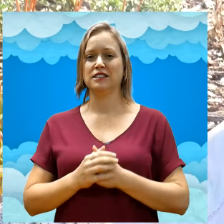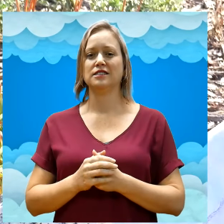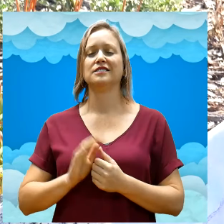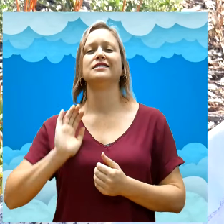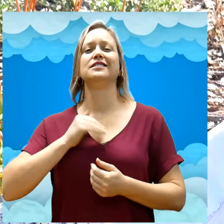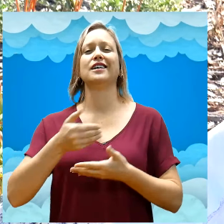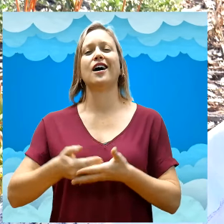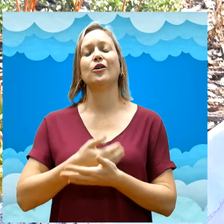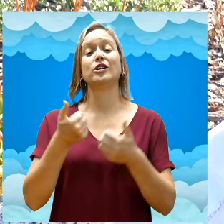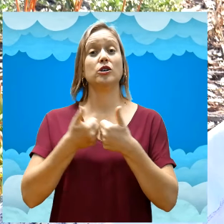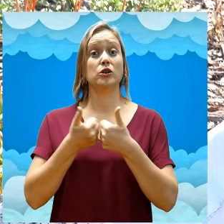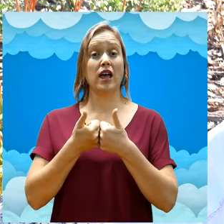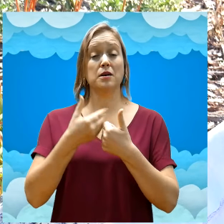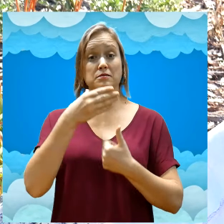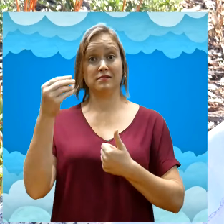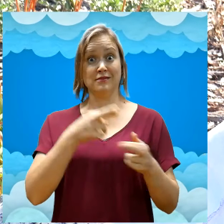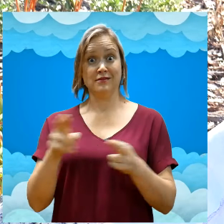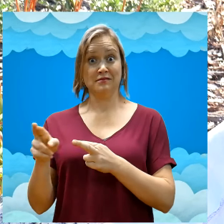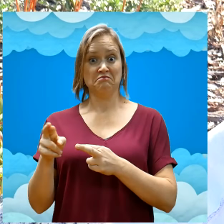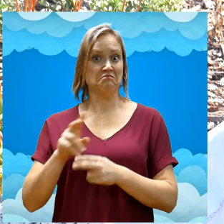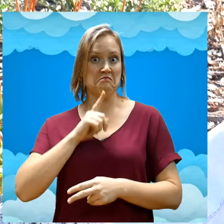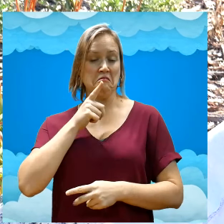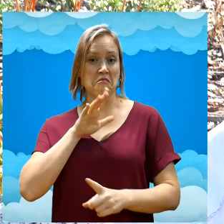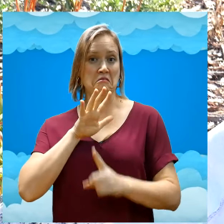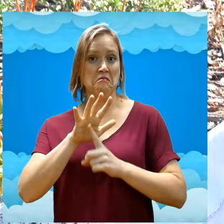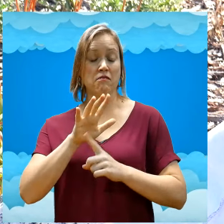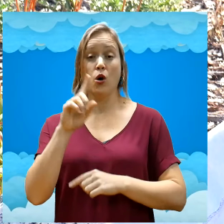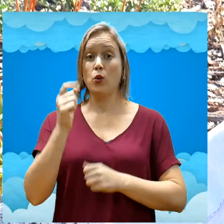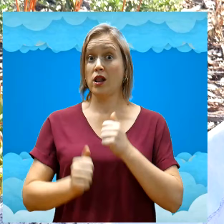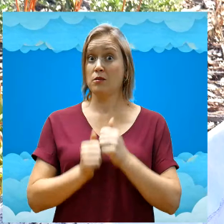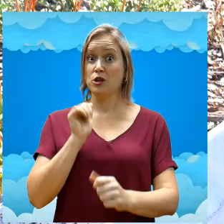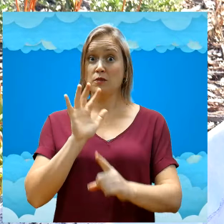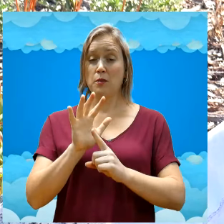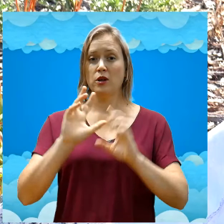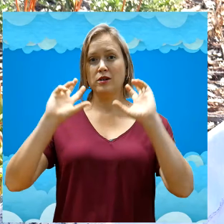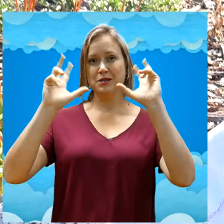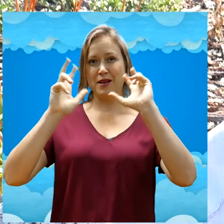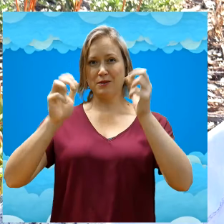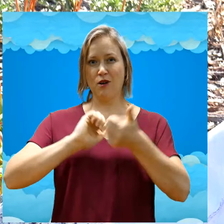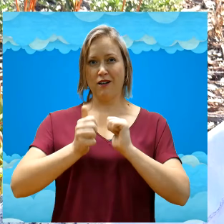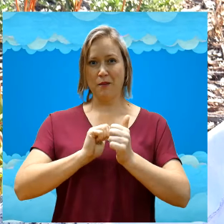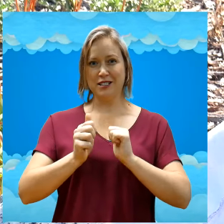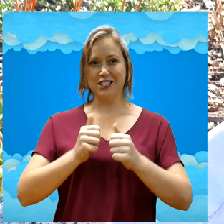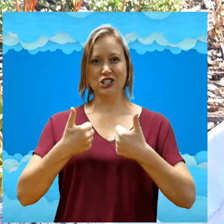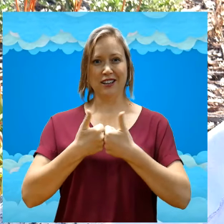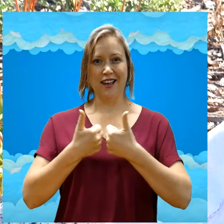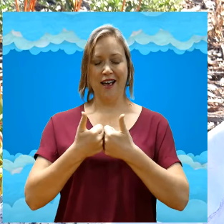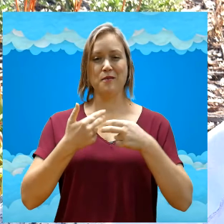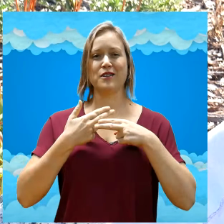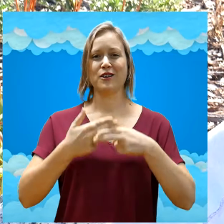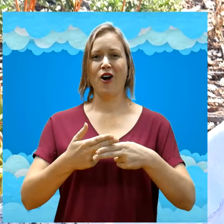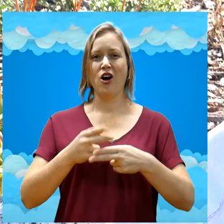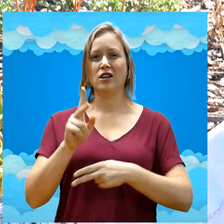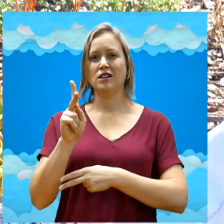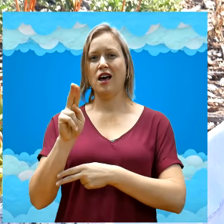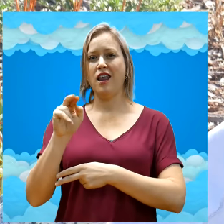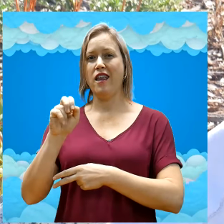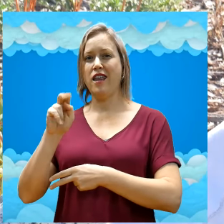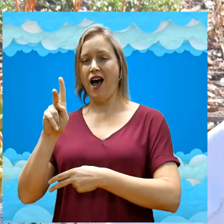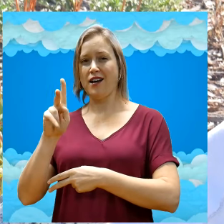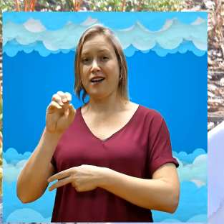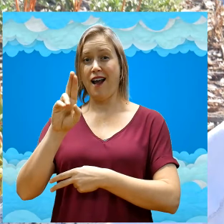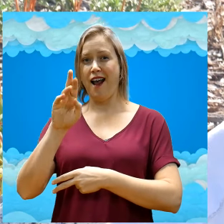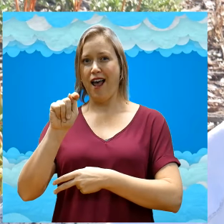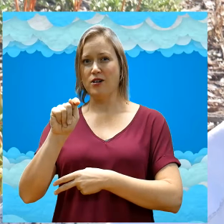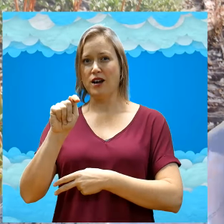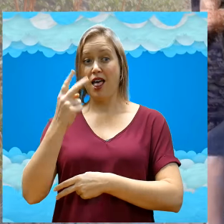important! Our new games at recess seem to be a big hit. One of the most popular games is a basketball competition game called Knockout. Let's see how the pros play